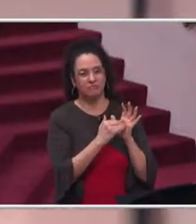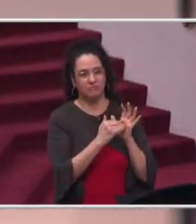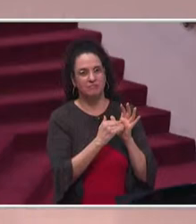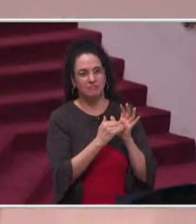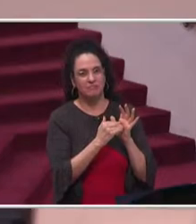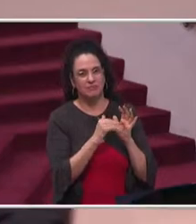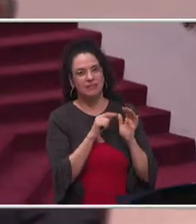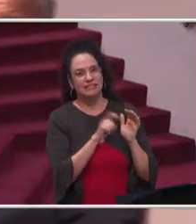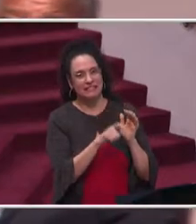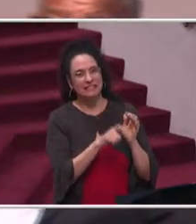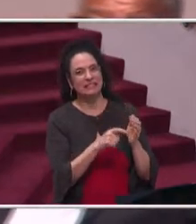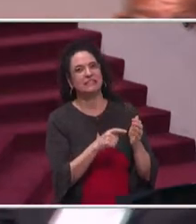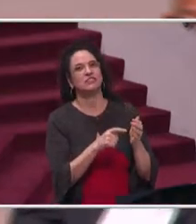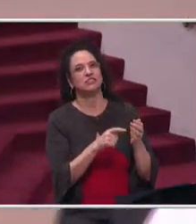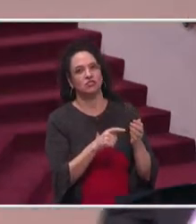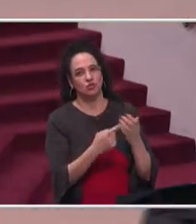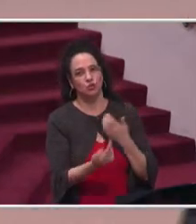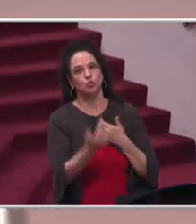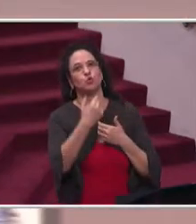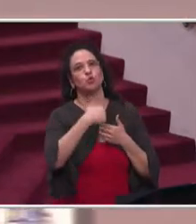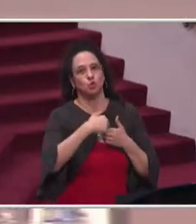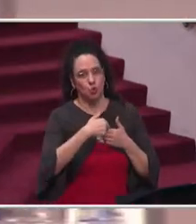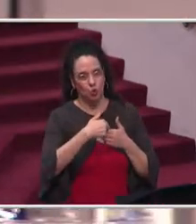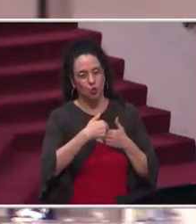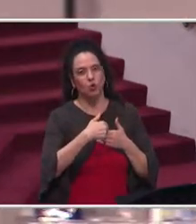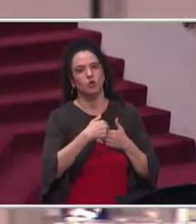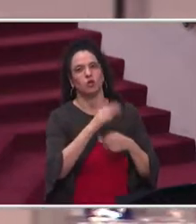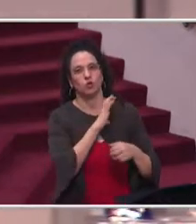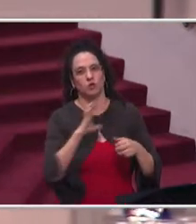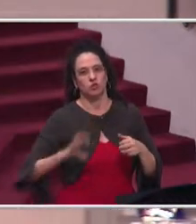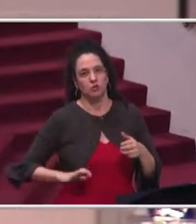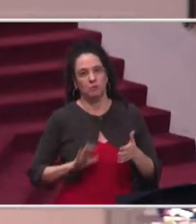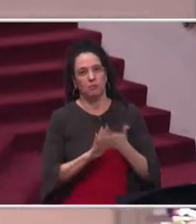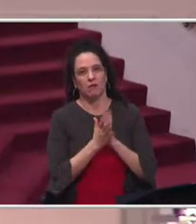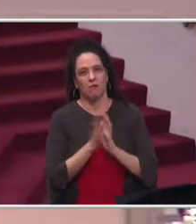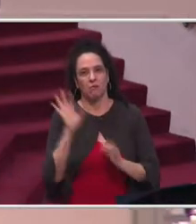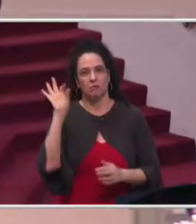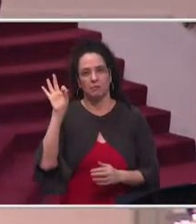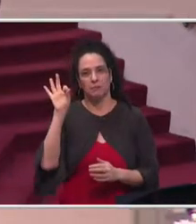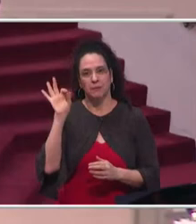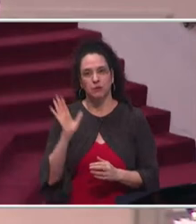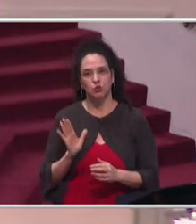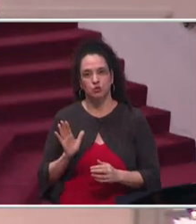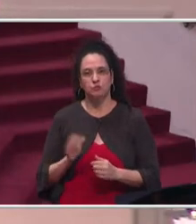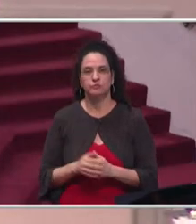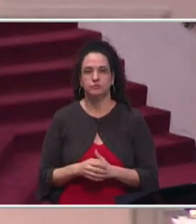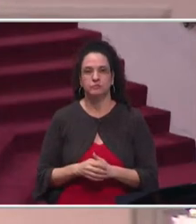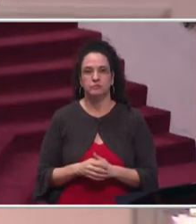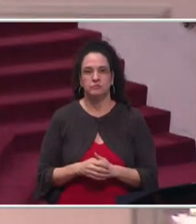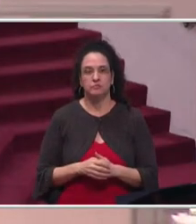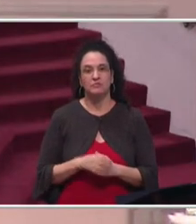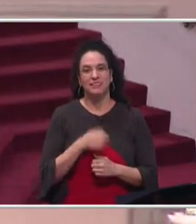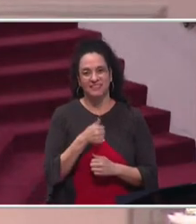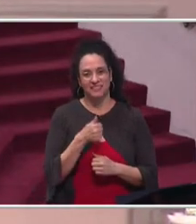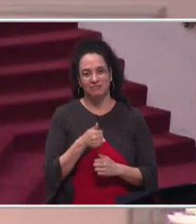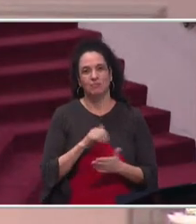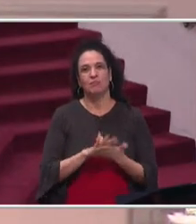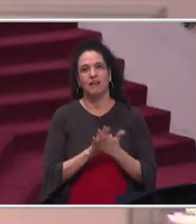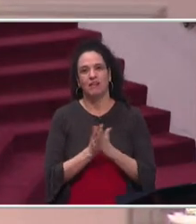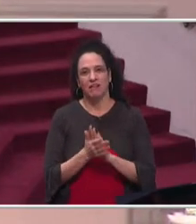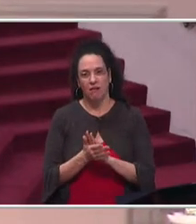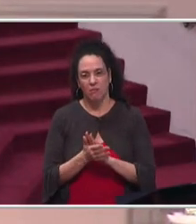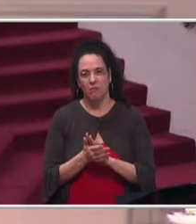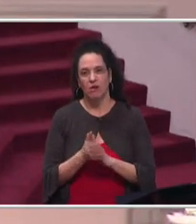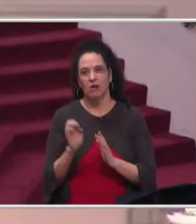the ministry. And he did, and he was made an elder in